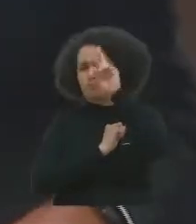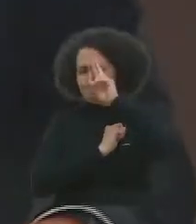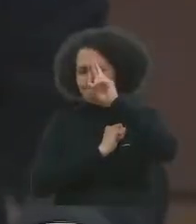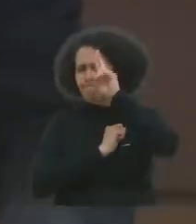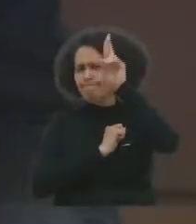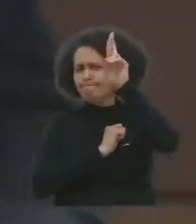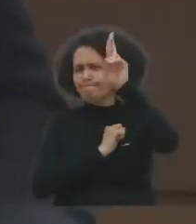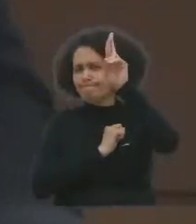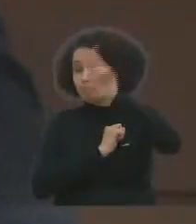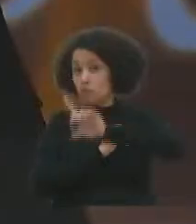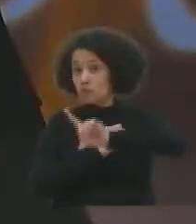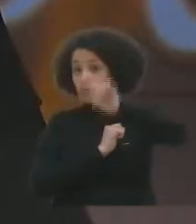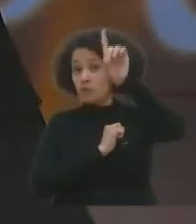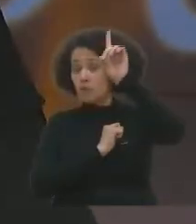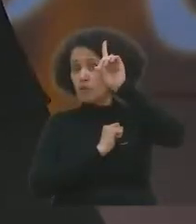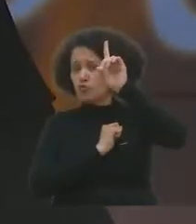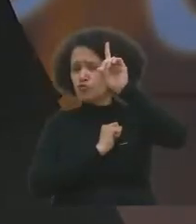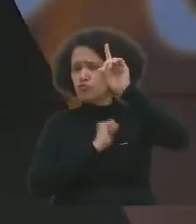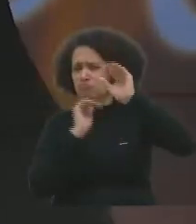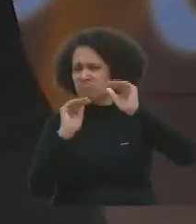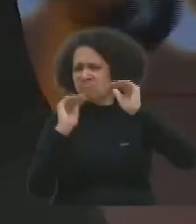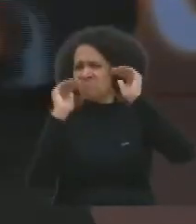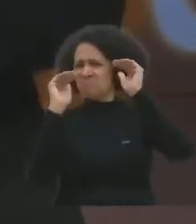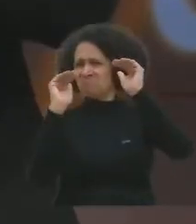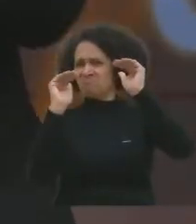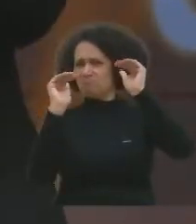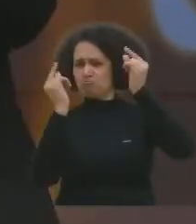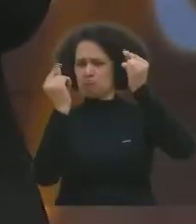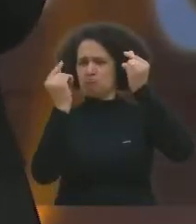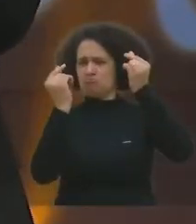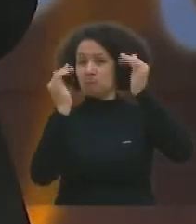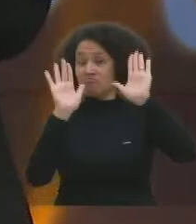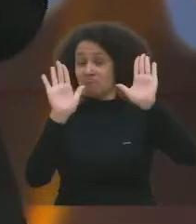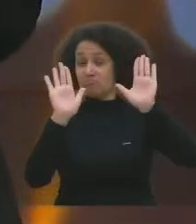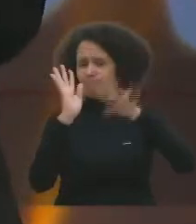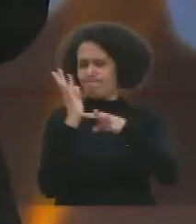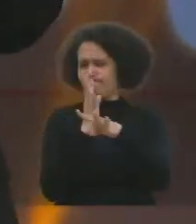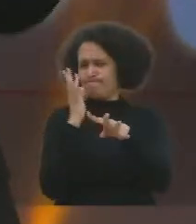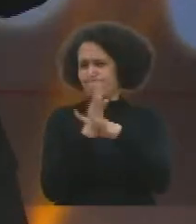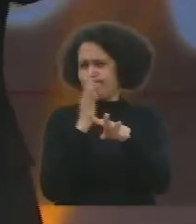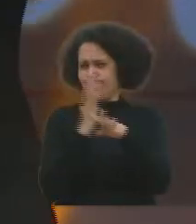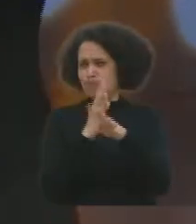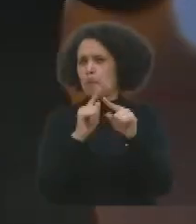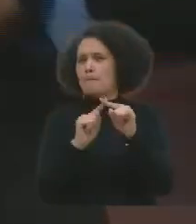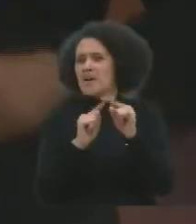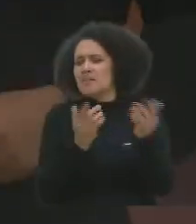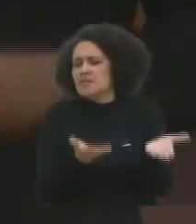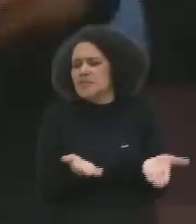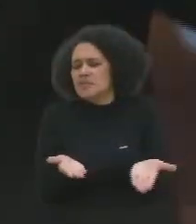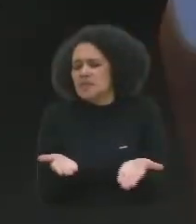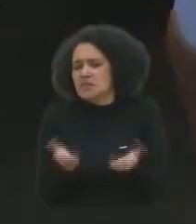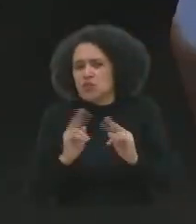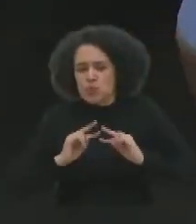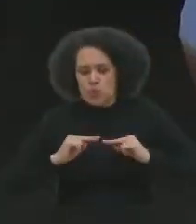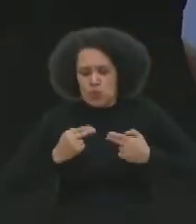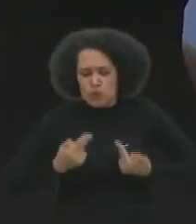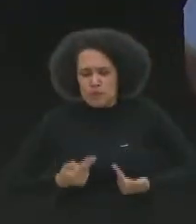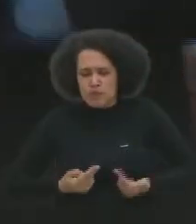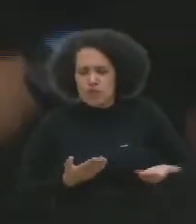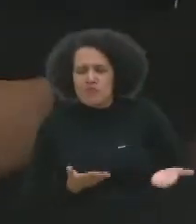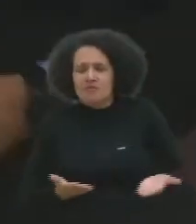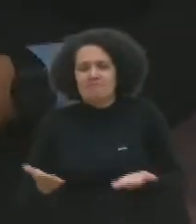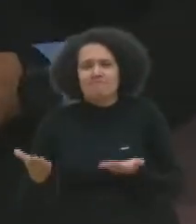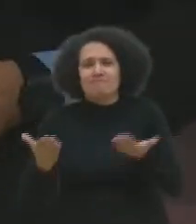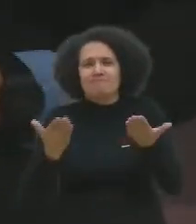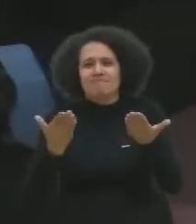Deus resiste aos soberbos, but he gives grace to the humble. Mas ele exalta os humildes, dá sua graça